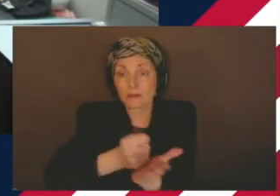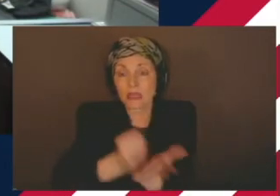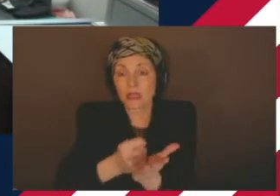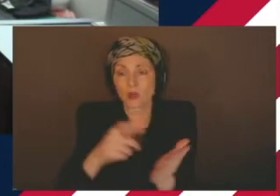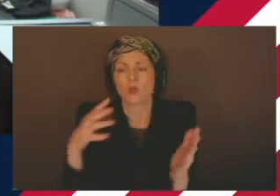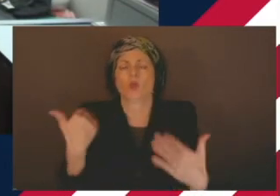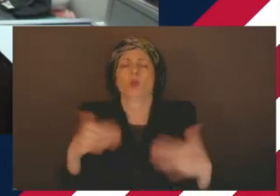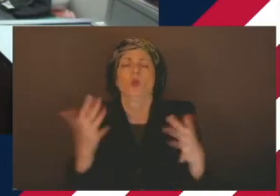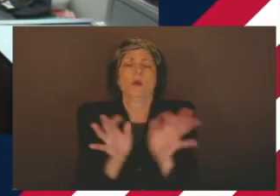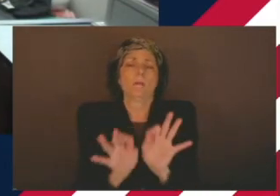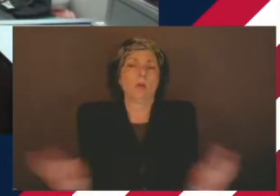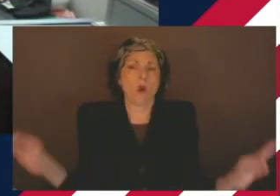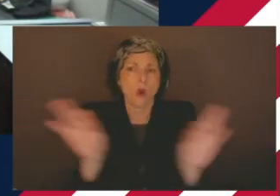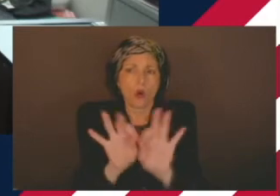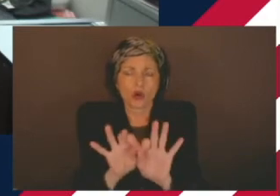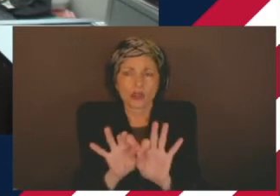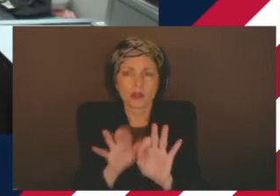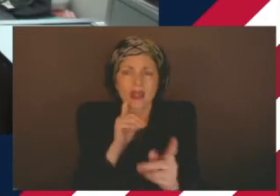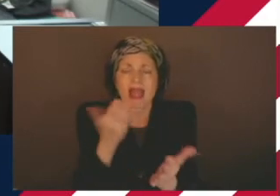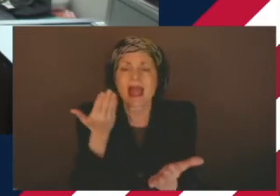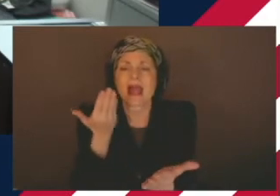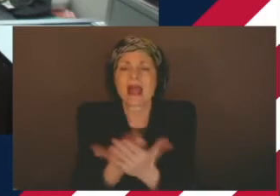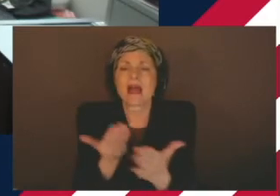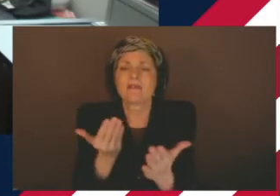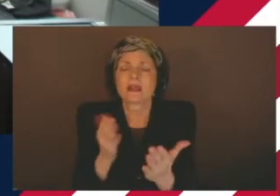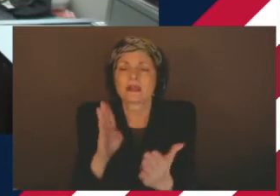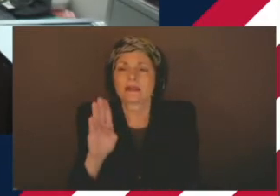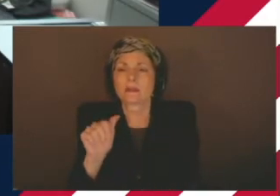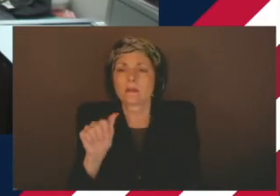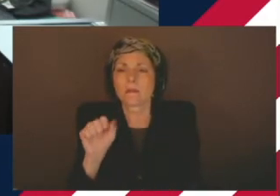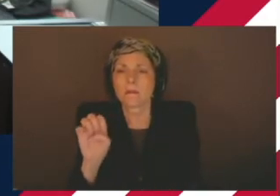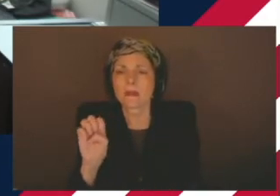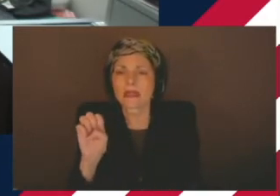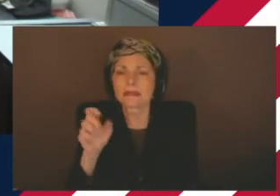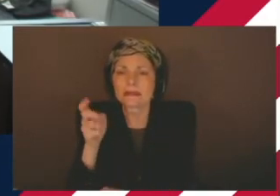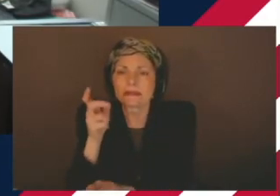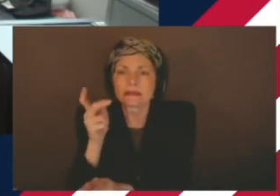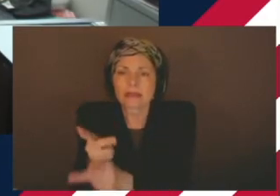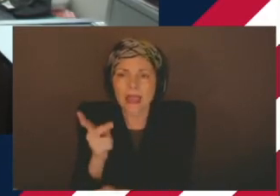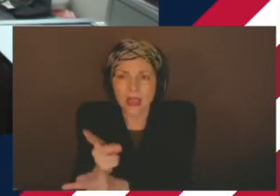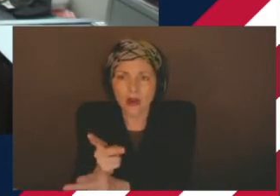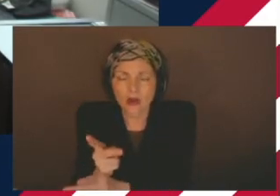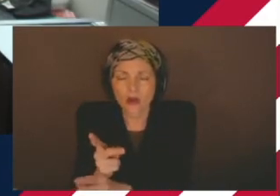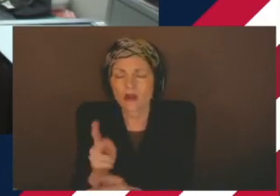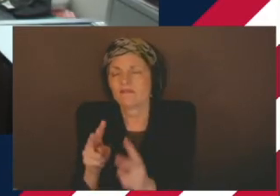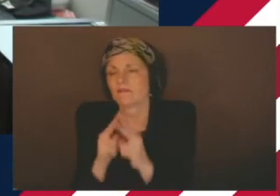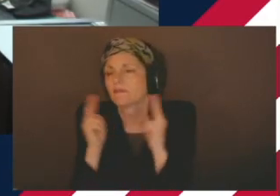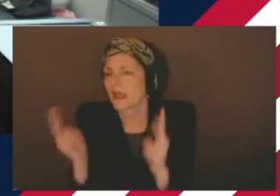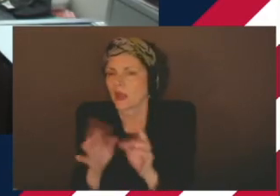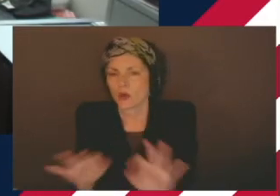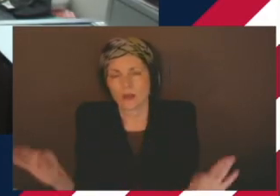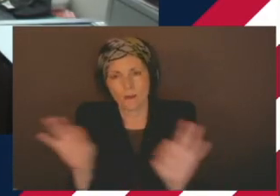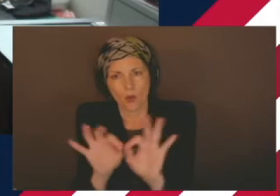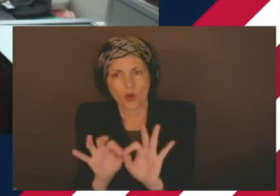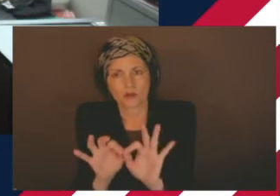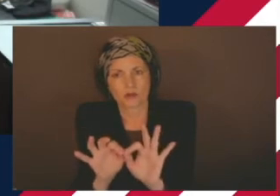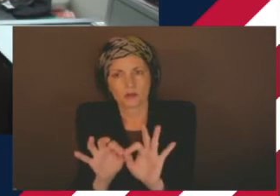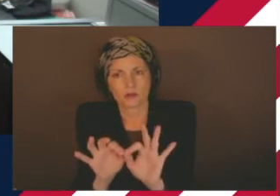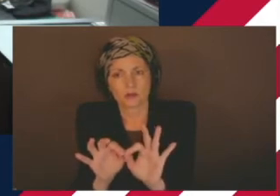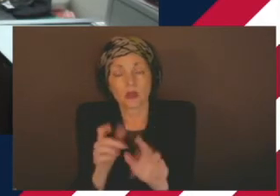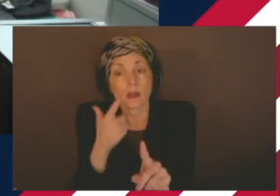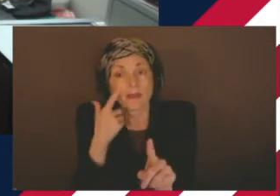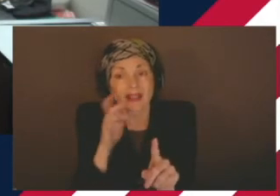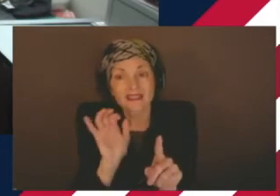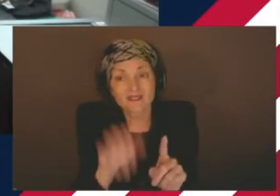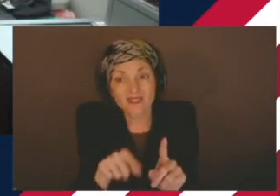evidence-based care when it comes to treatment and prevention is incredibly important. Because of that, we have not